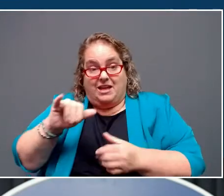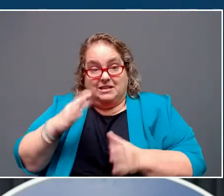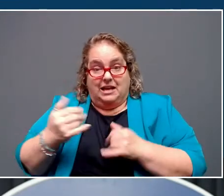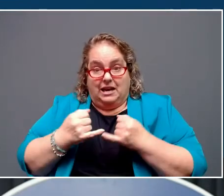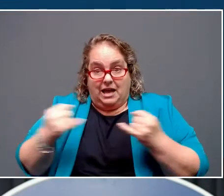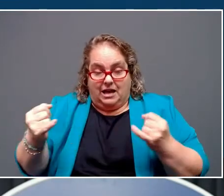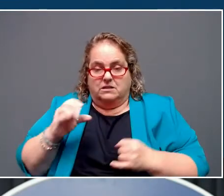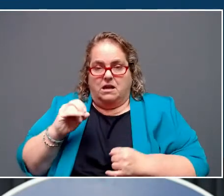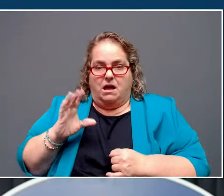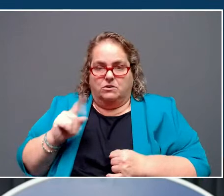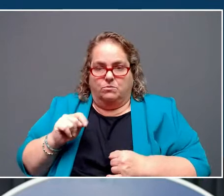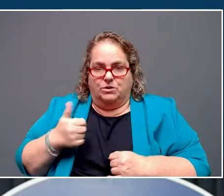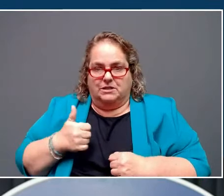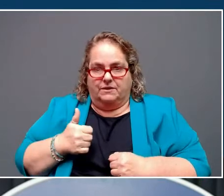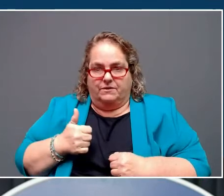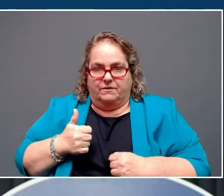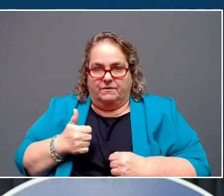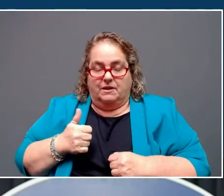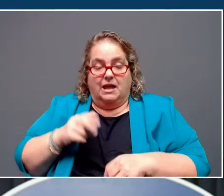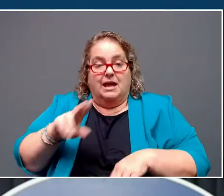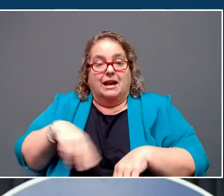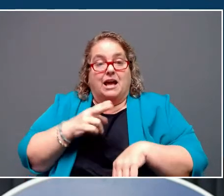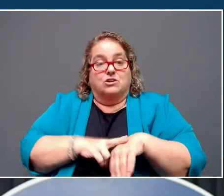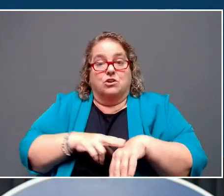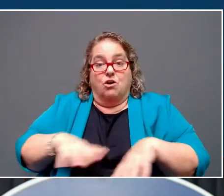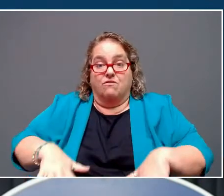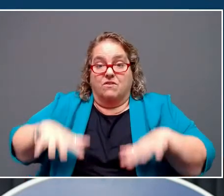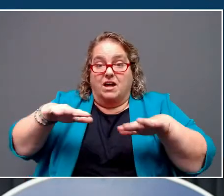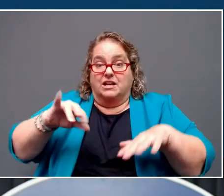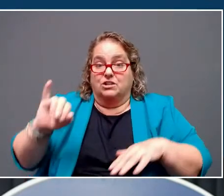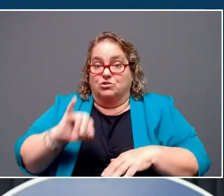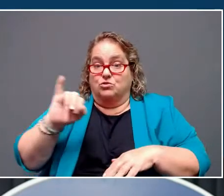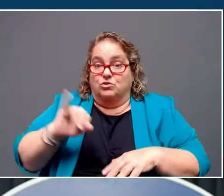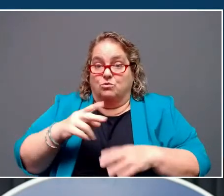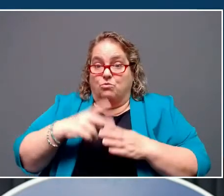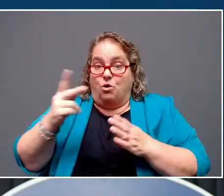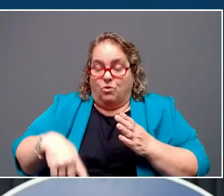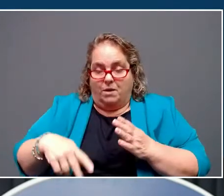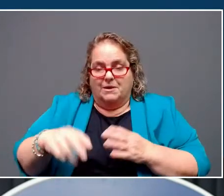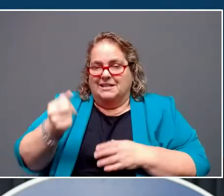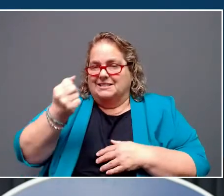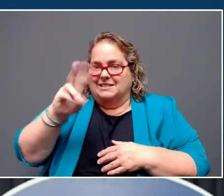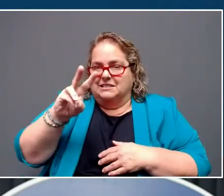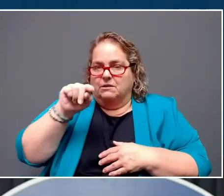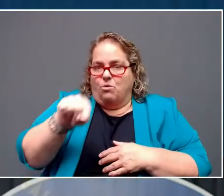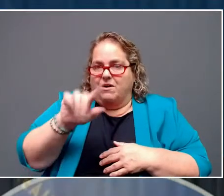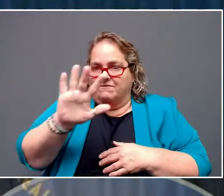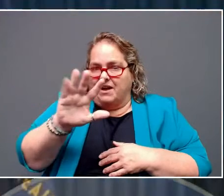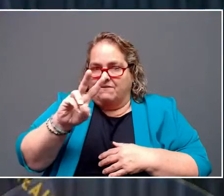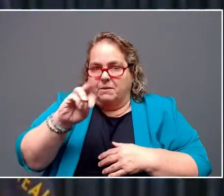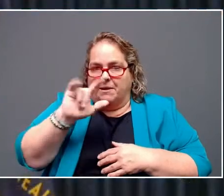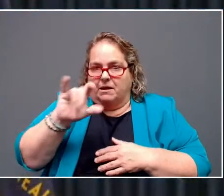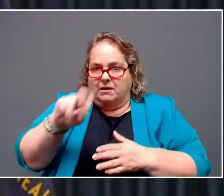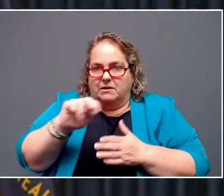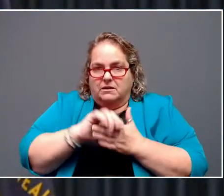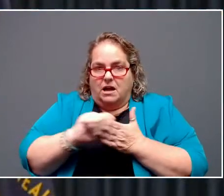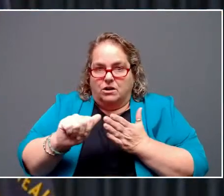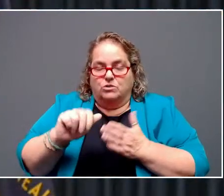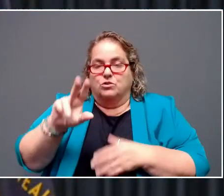10th. National Flood Insurance Program now paid out $16.5 million. U.S. Small Business